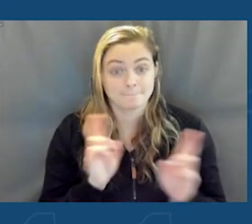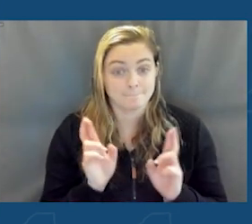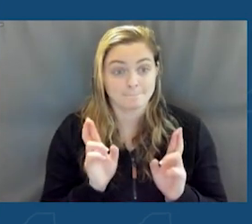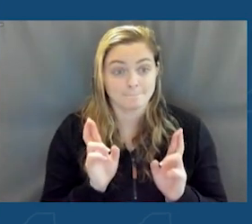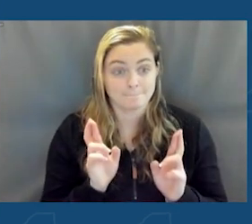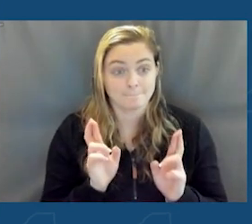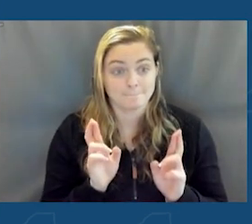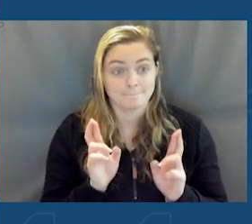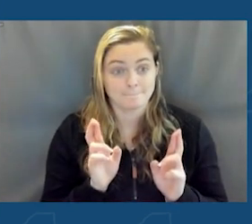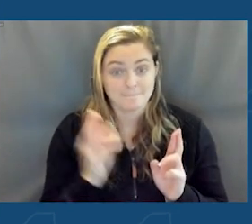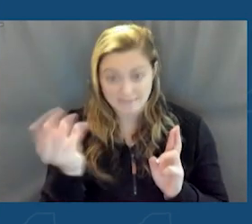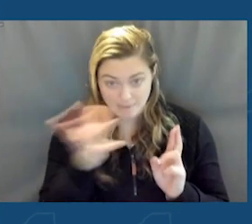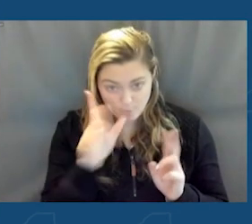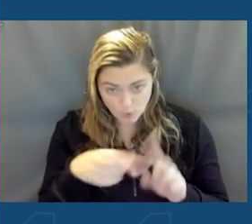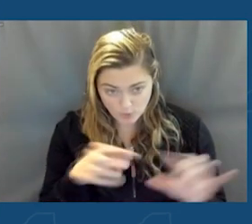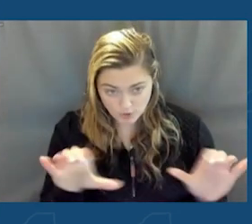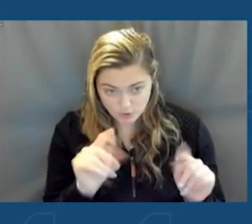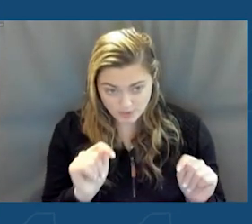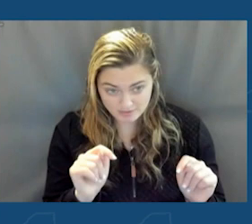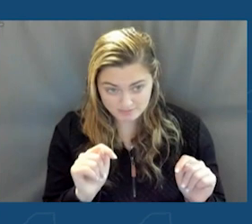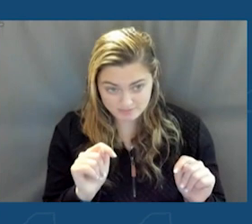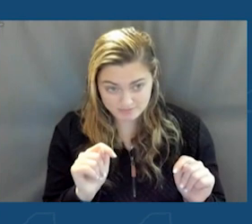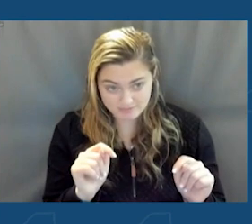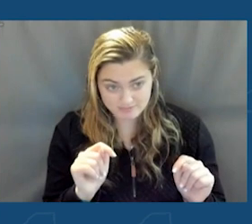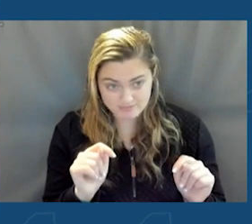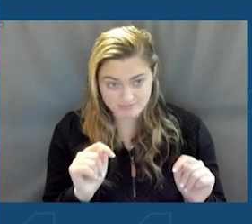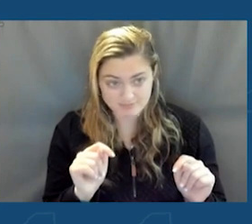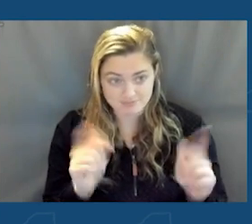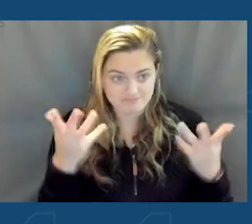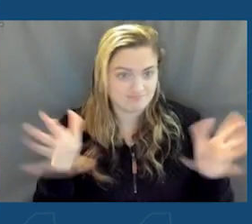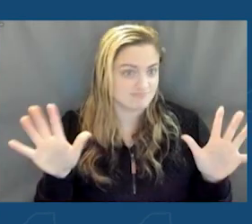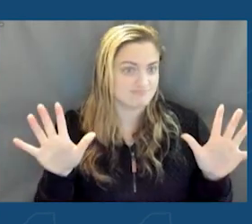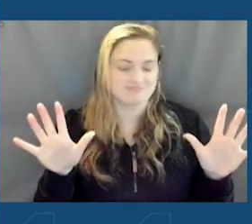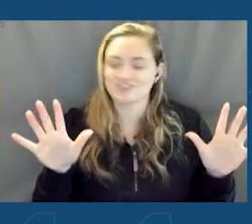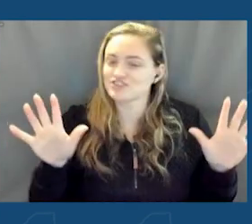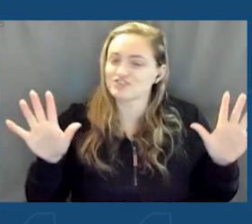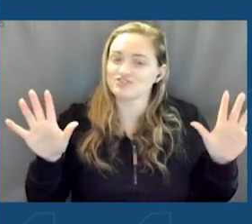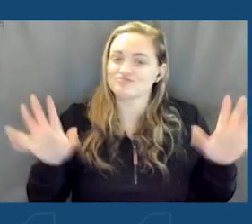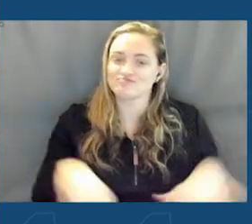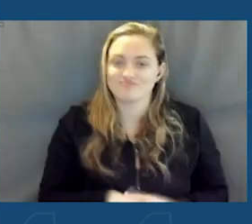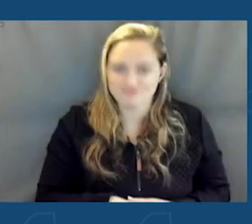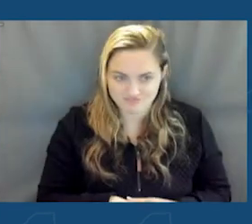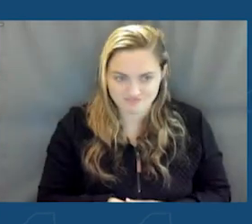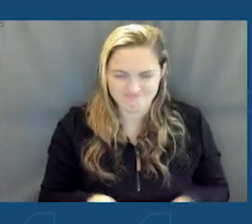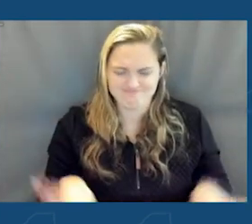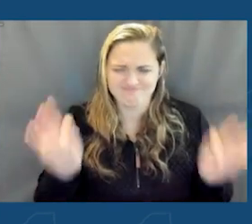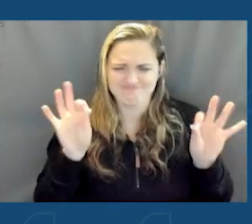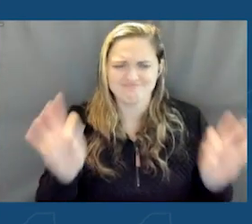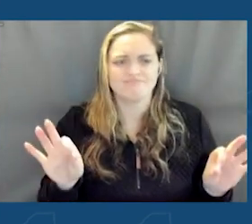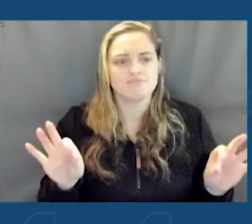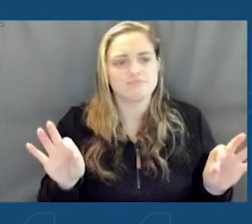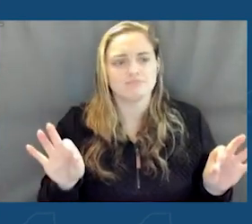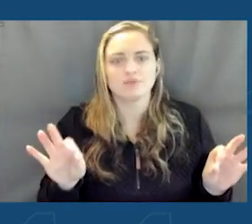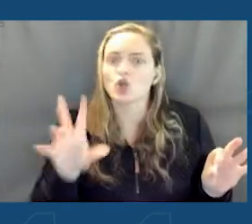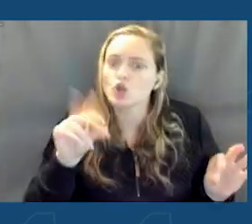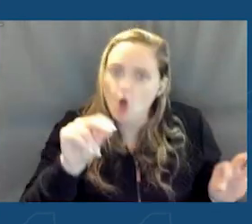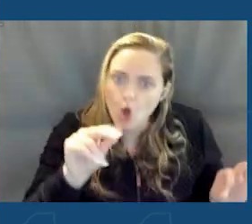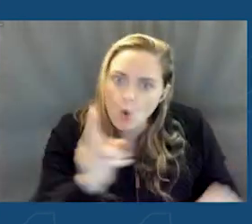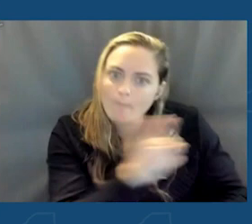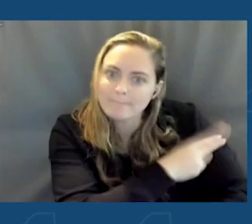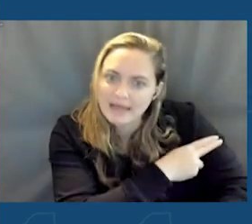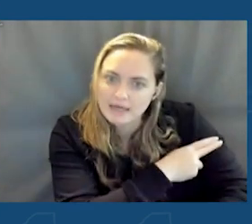Let me know when you're going to do it. You're all set. Perfect. Oh, no, you have to get your